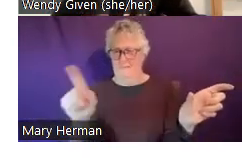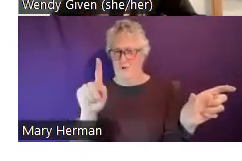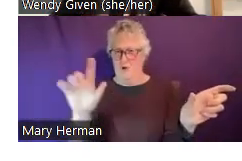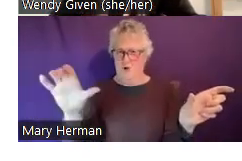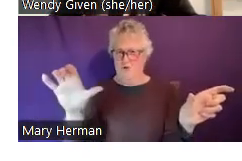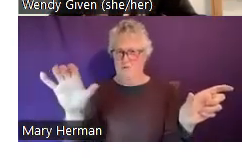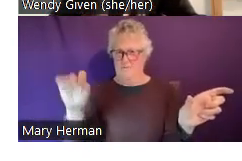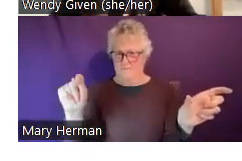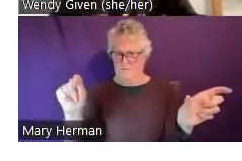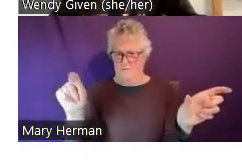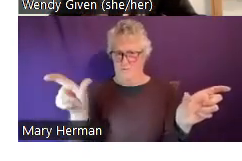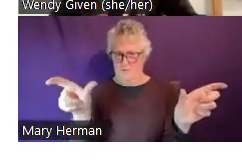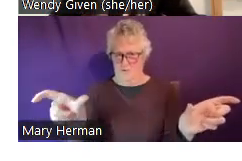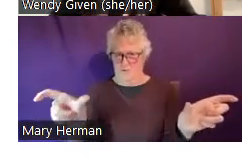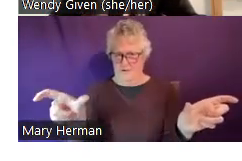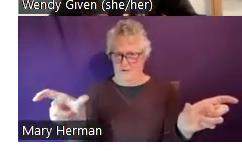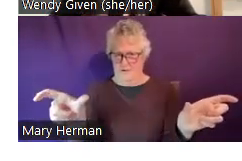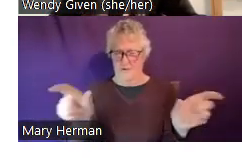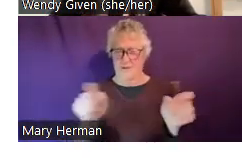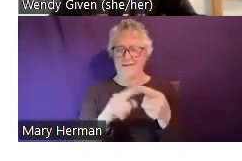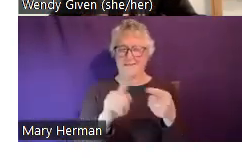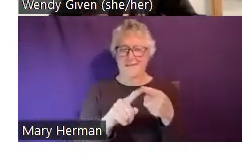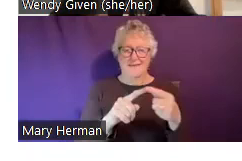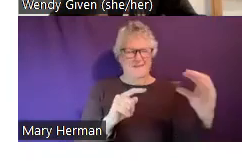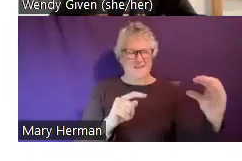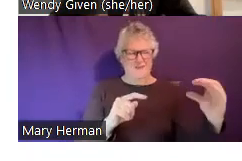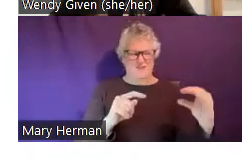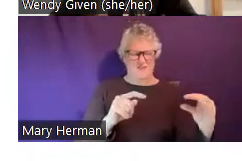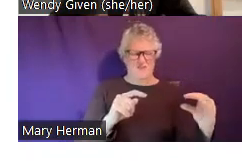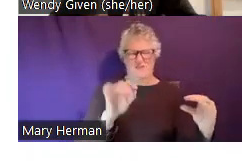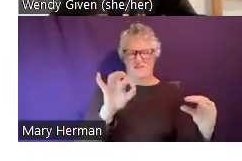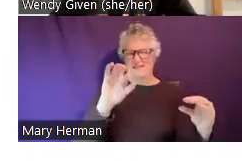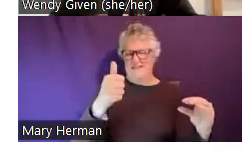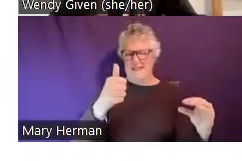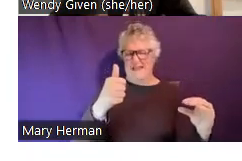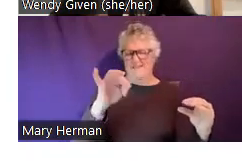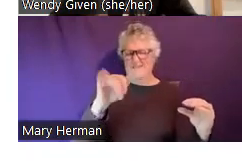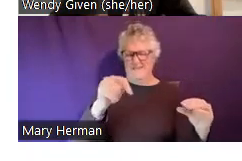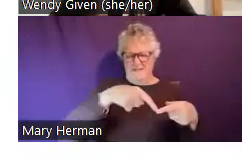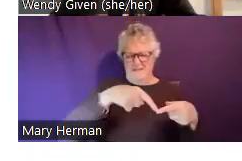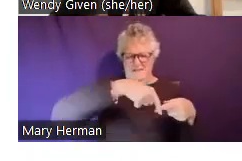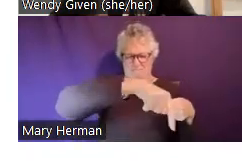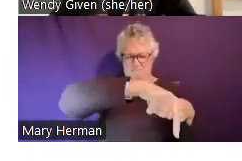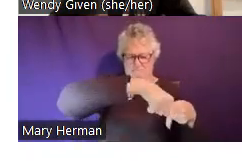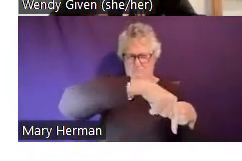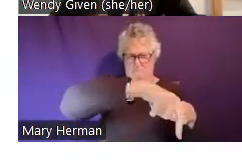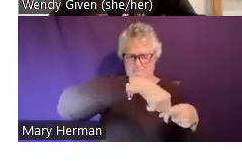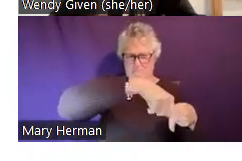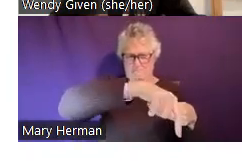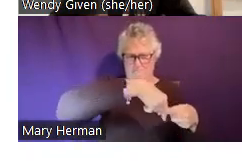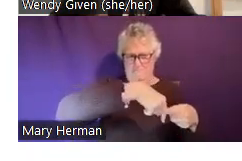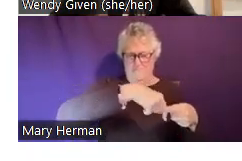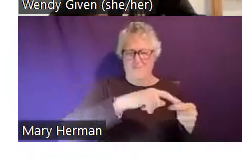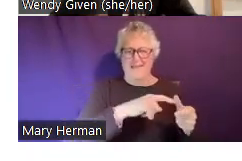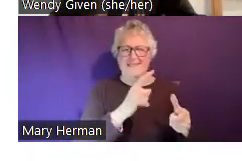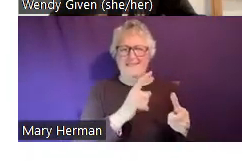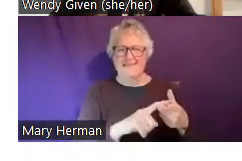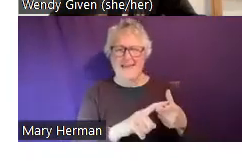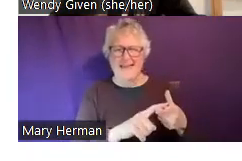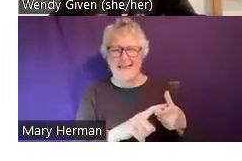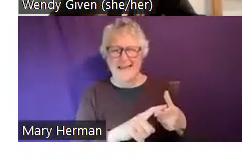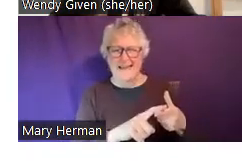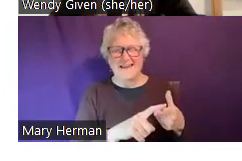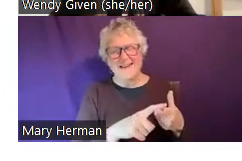10 feet, but then this is the kind of, you know, again, where it gets a little soft and where things could spill